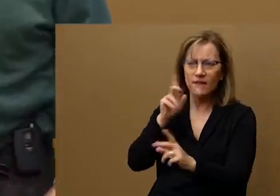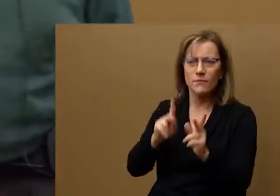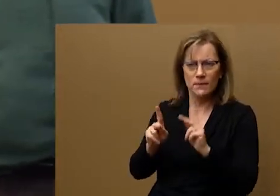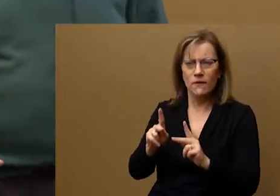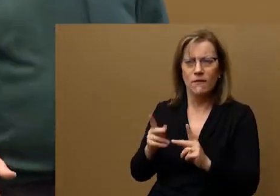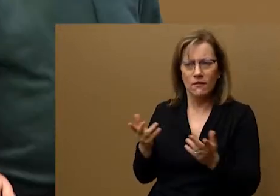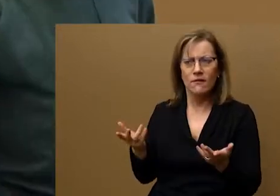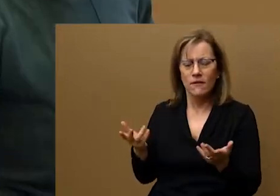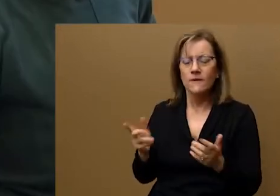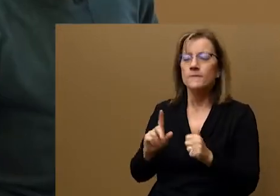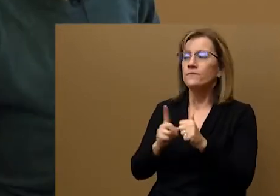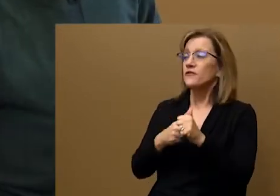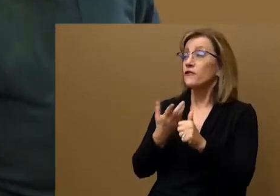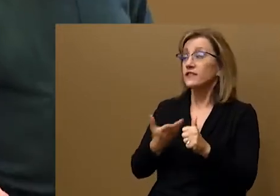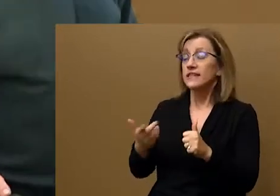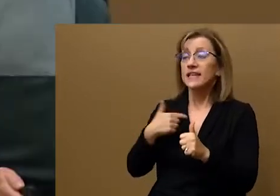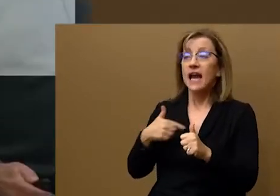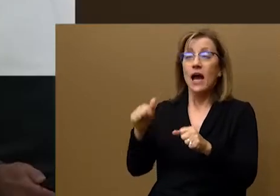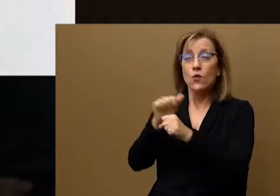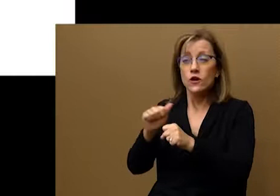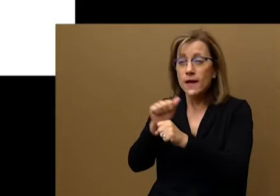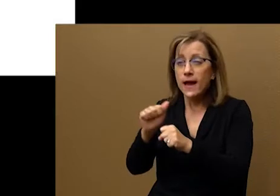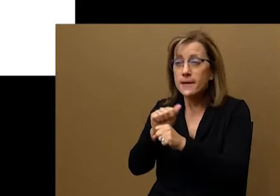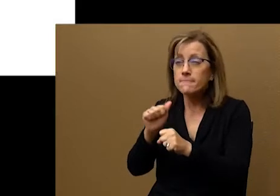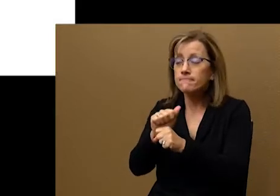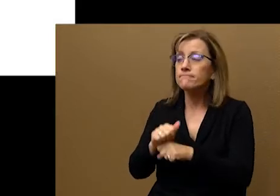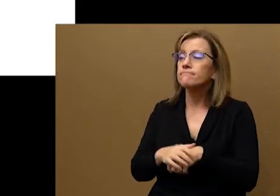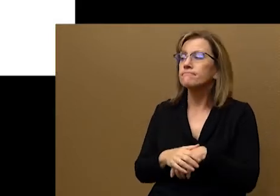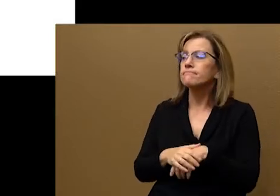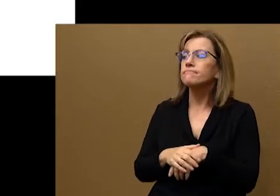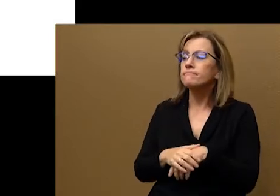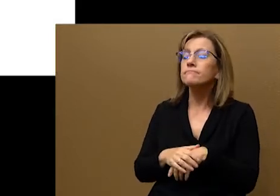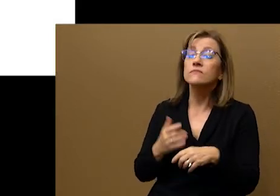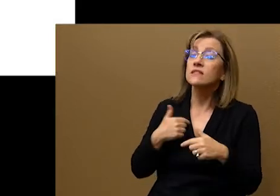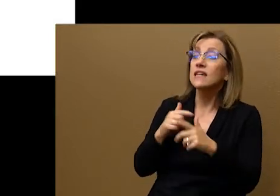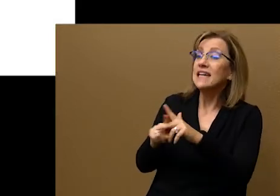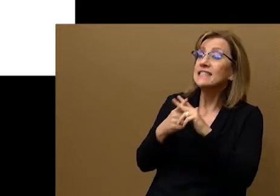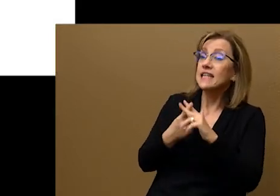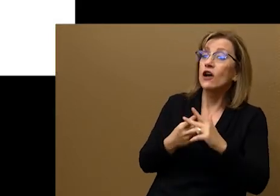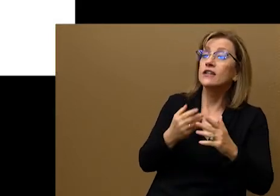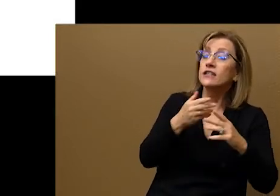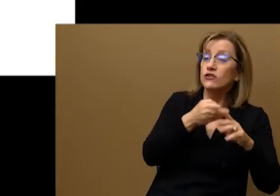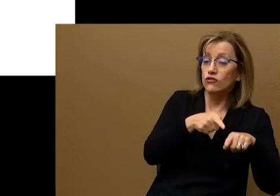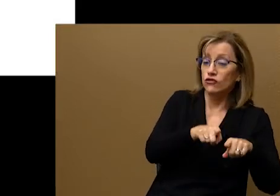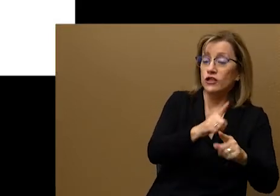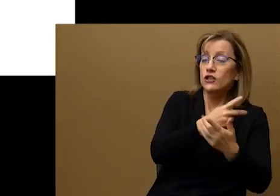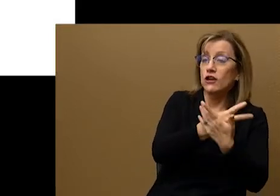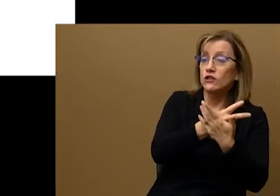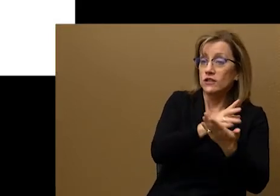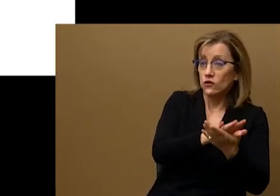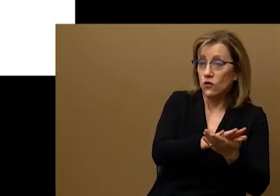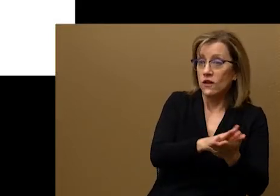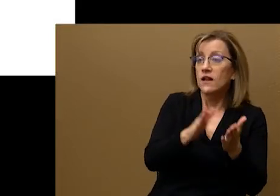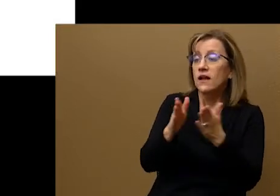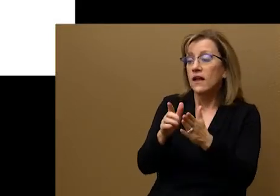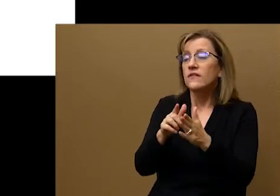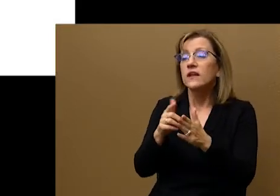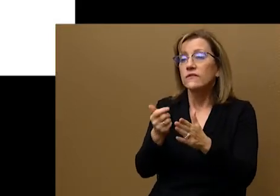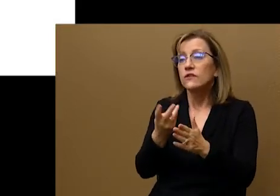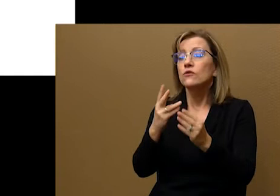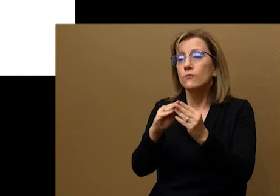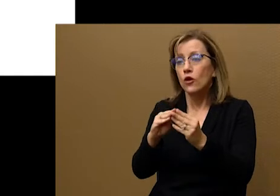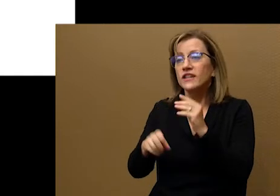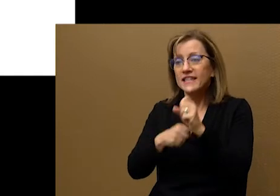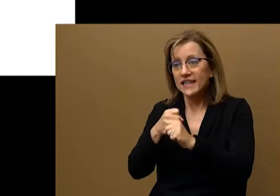deaf people. And so the first thing I worked on in this field, I started doing this while I was in graduate school. It took a few